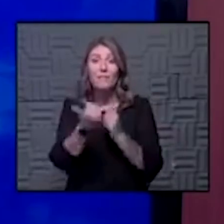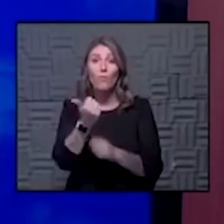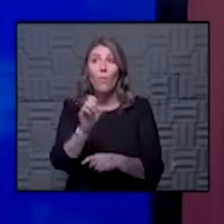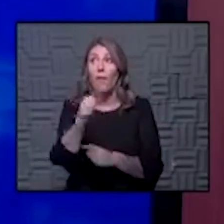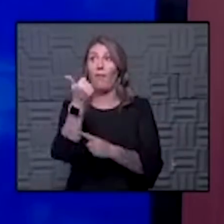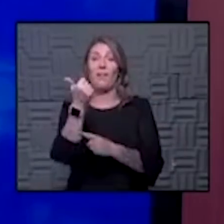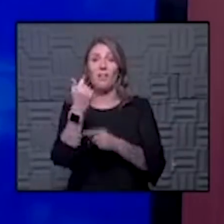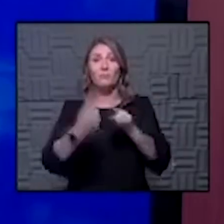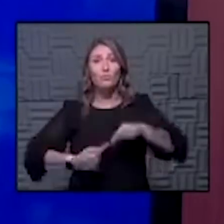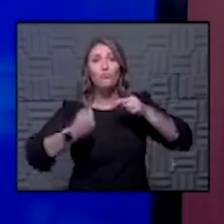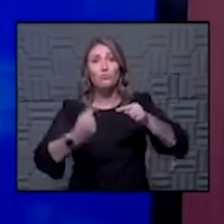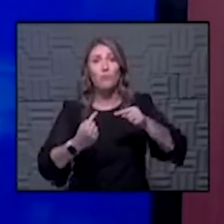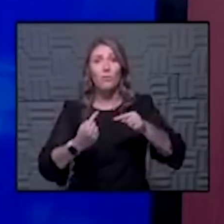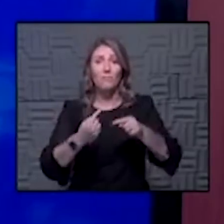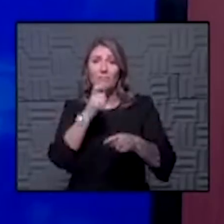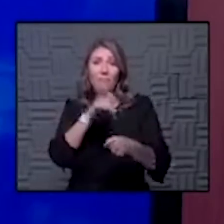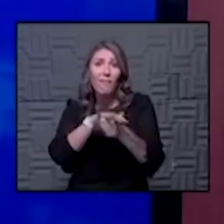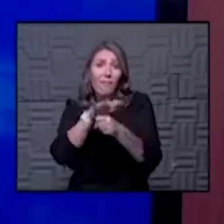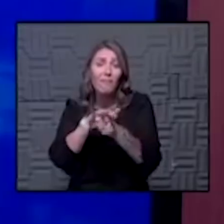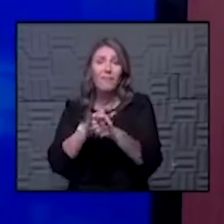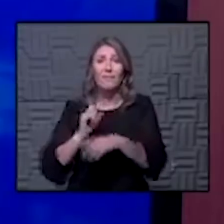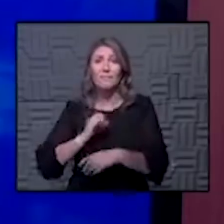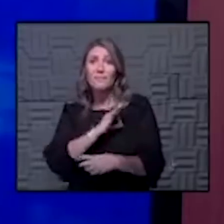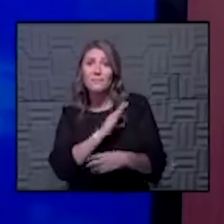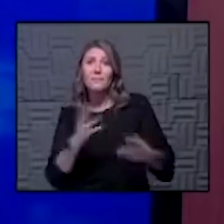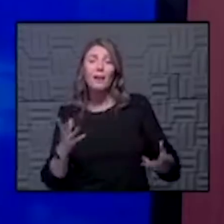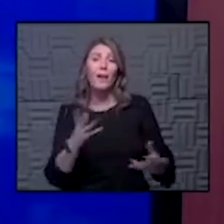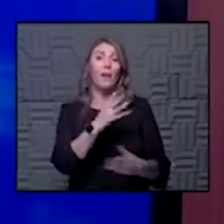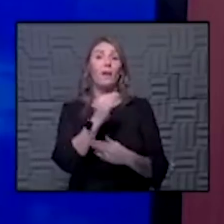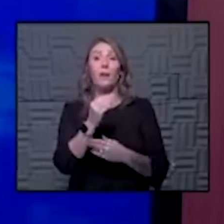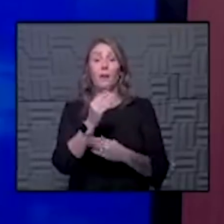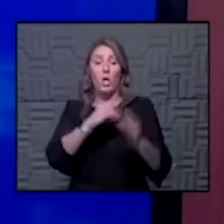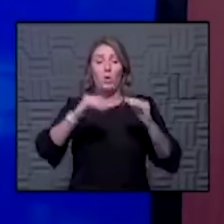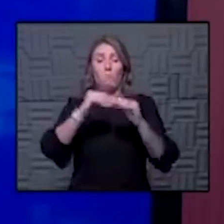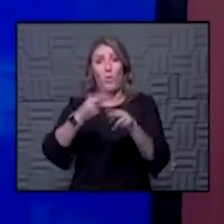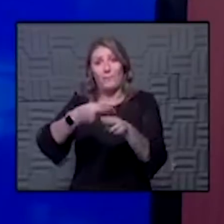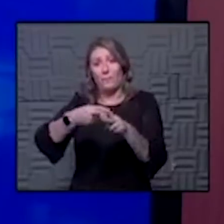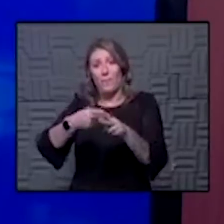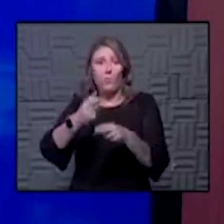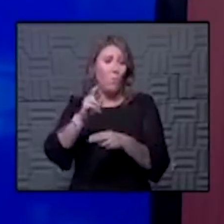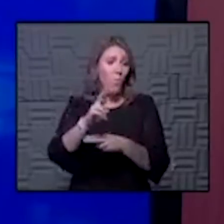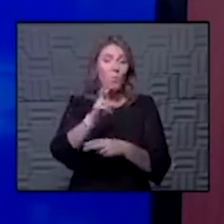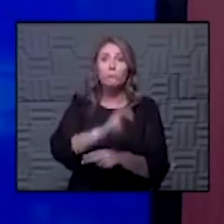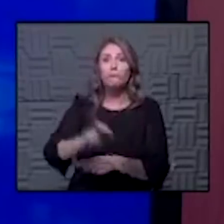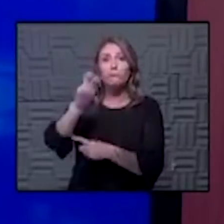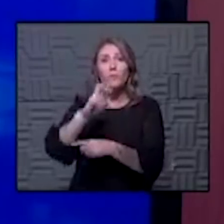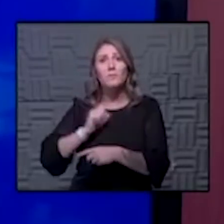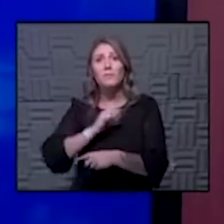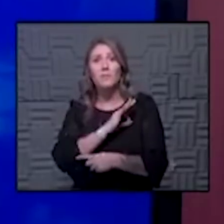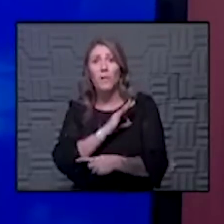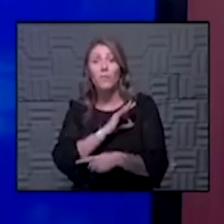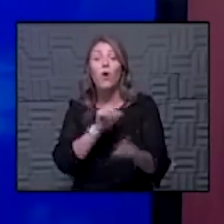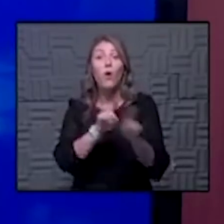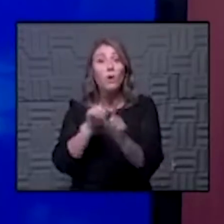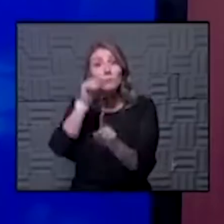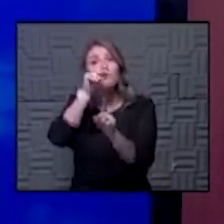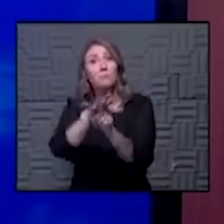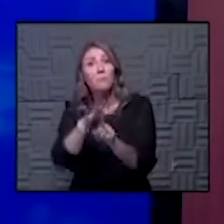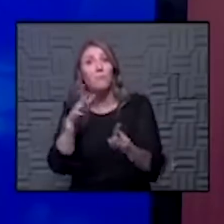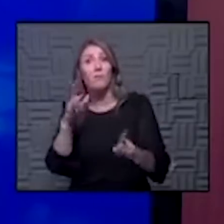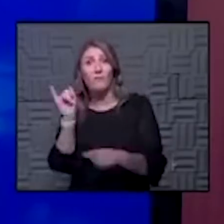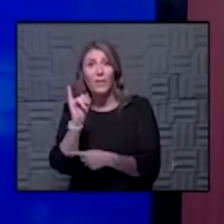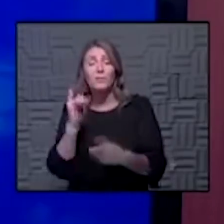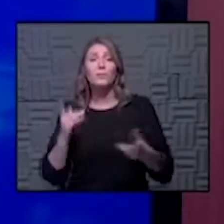is struggling the exact same way, and because more temporary or travel staff are also infected. I mean, it's just